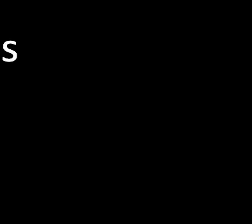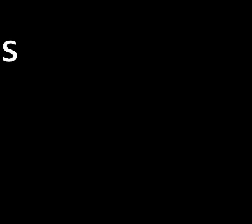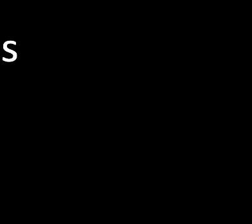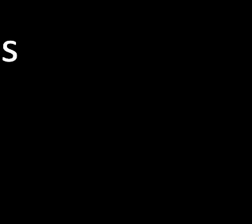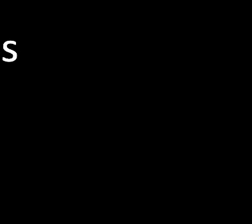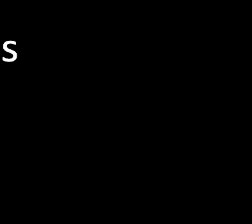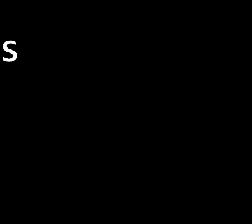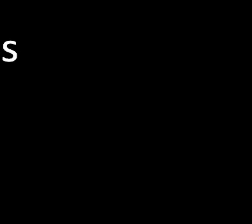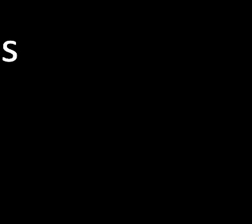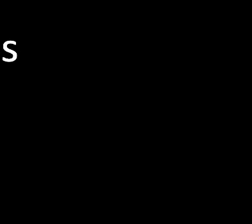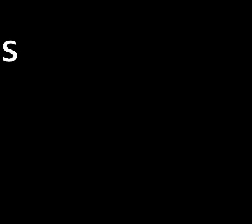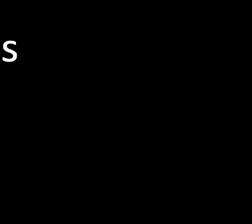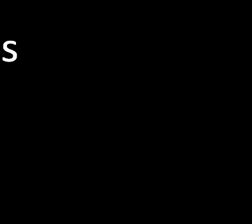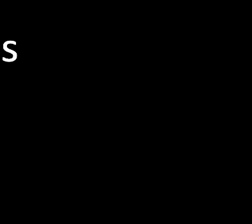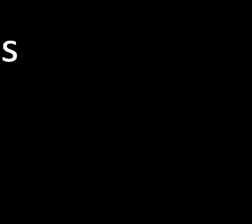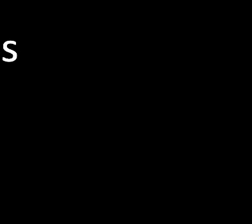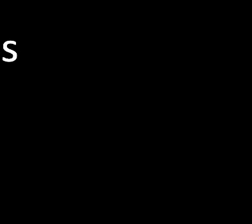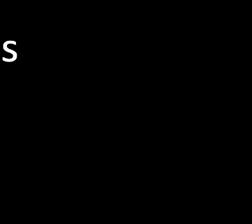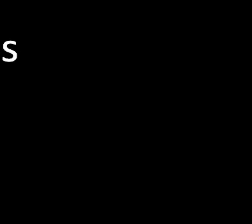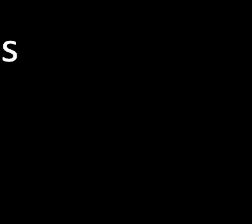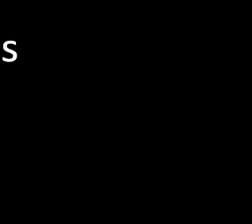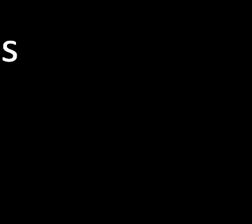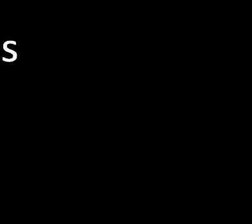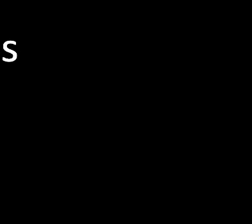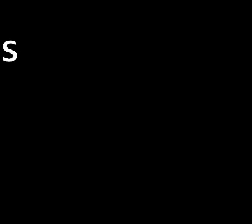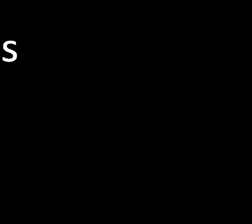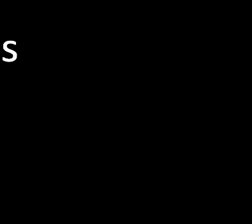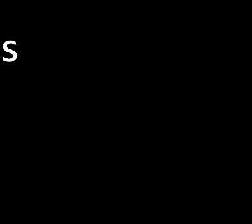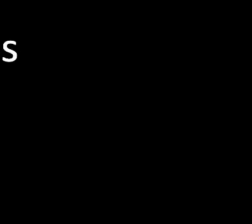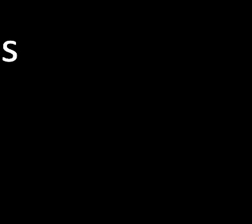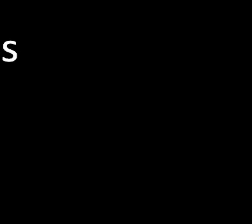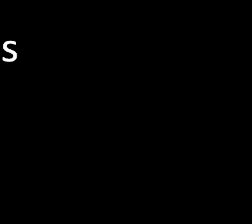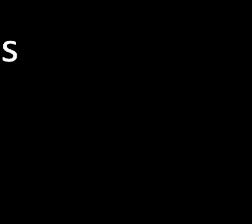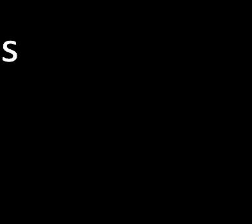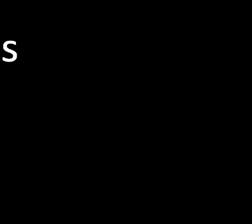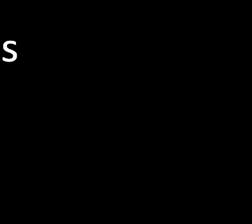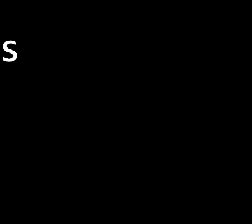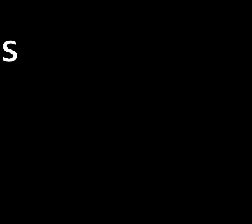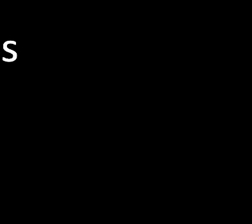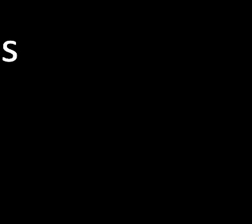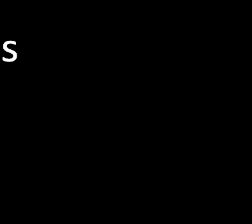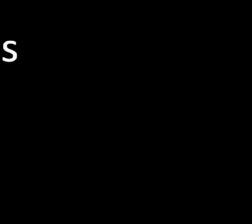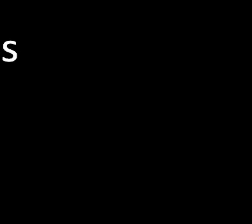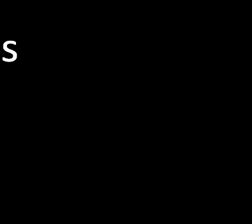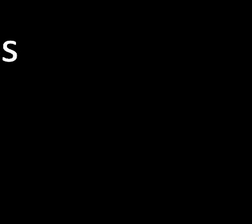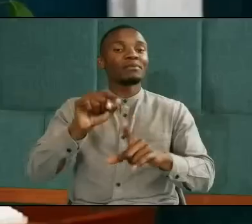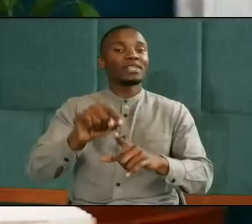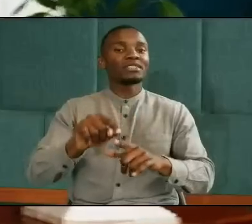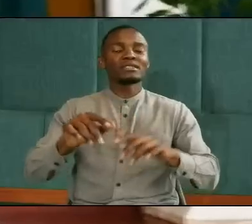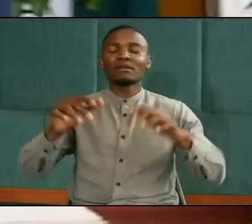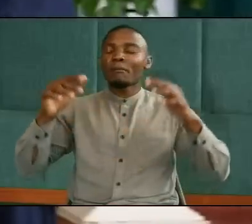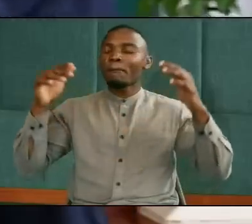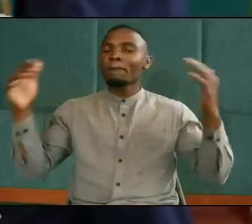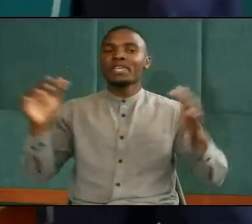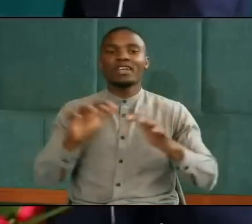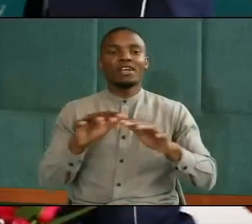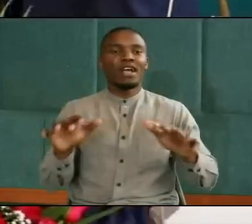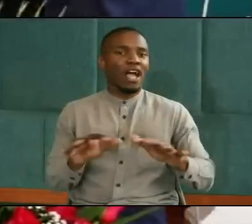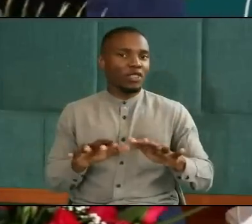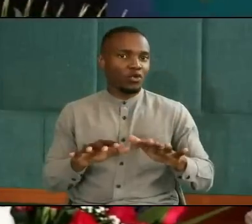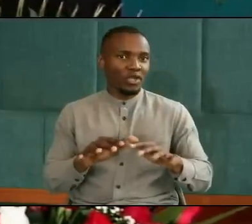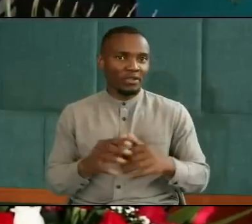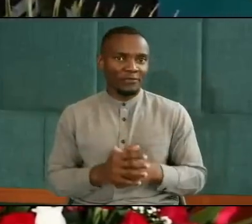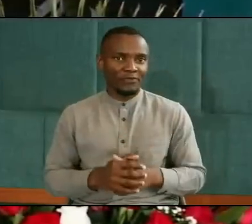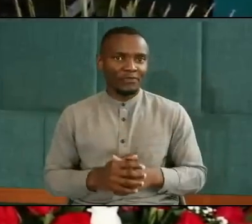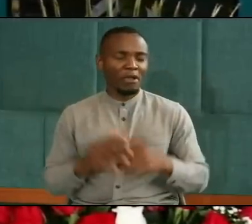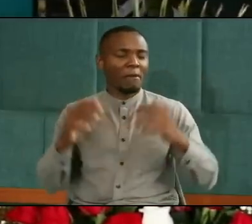Africa and struck Martinique and Barbados in the Caribbean, all across the Caribbean. This is a huge earthquake.